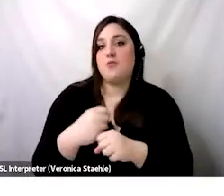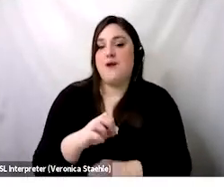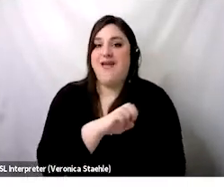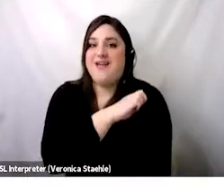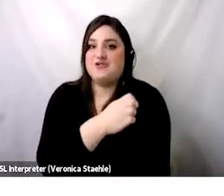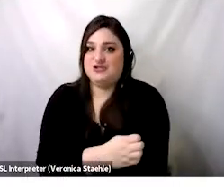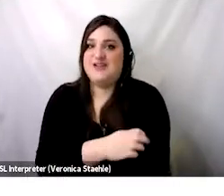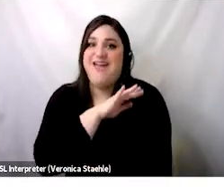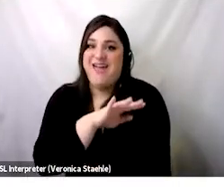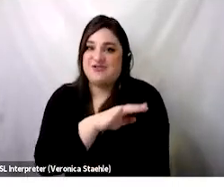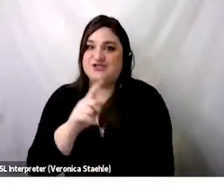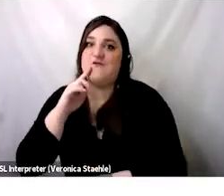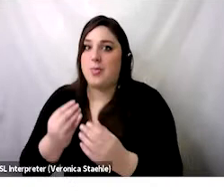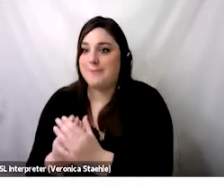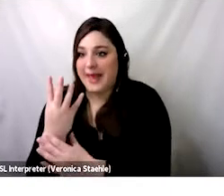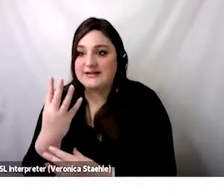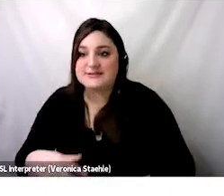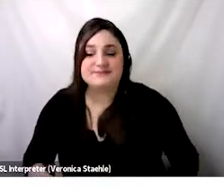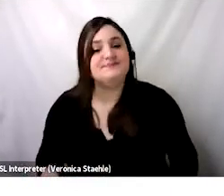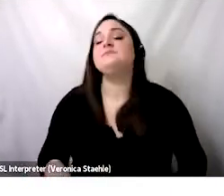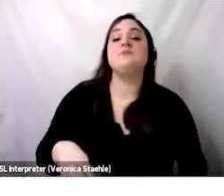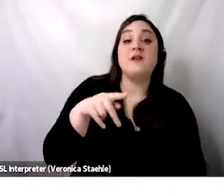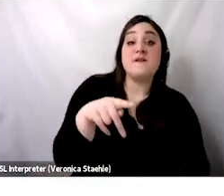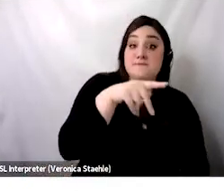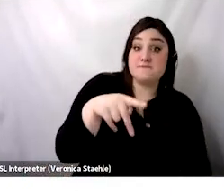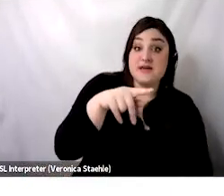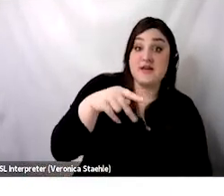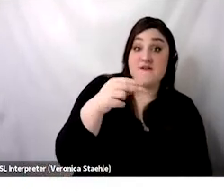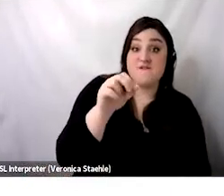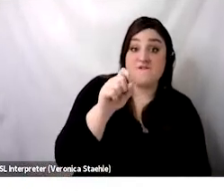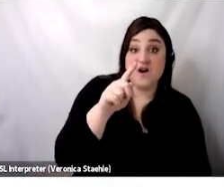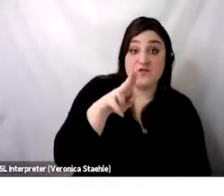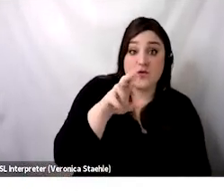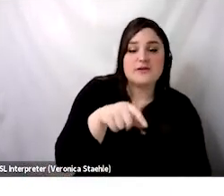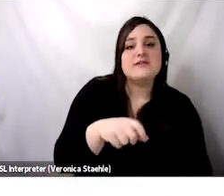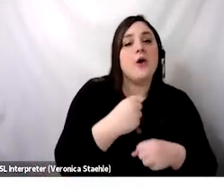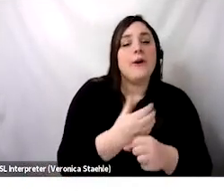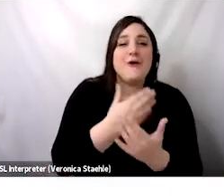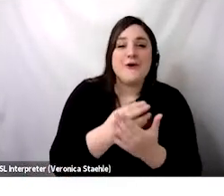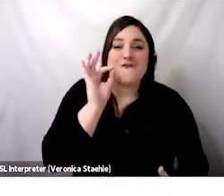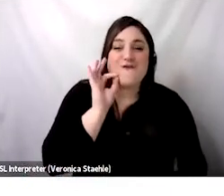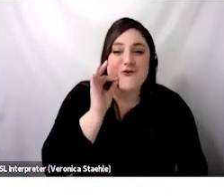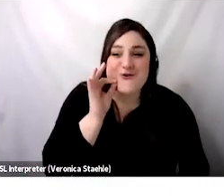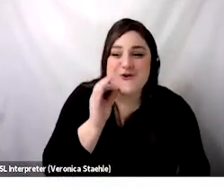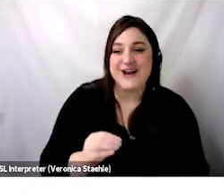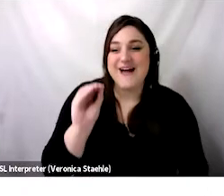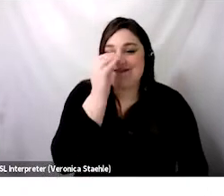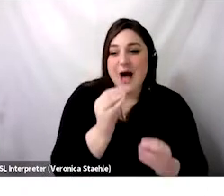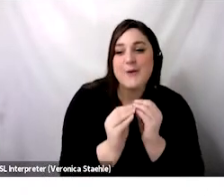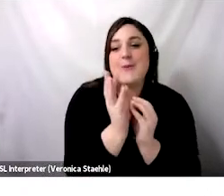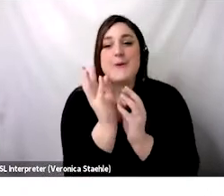Phosphorus is where you get good fruit and flower production. And